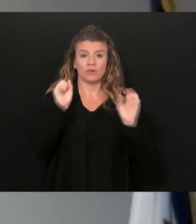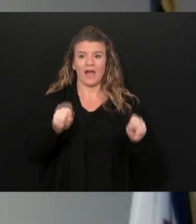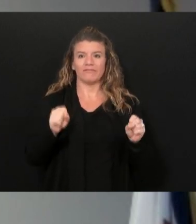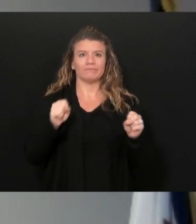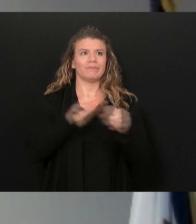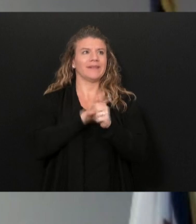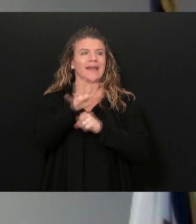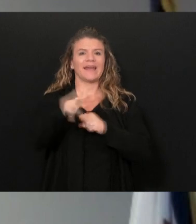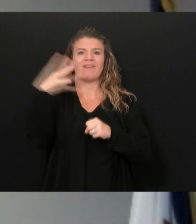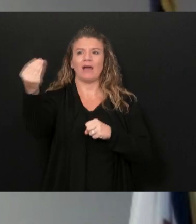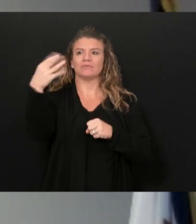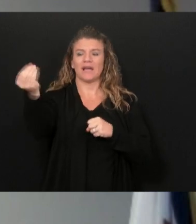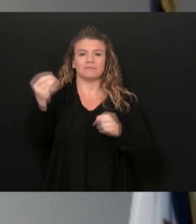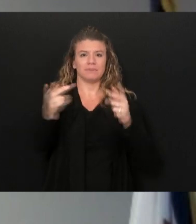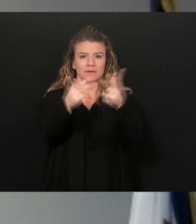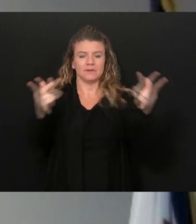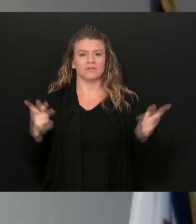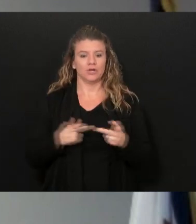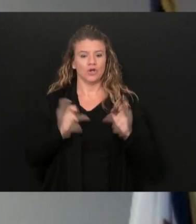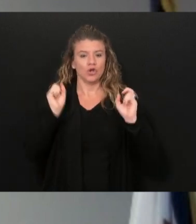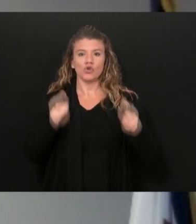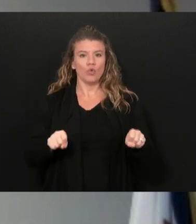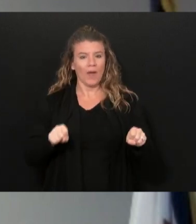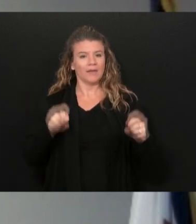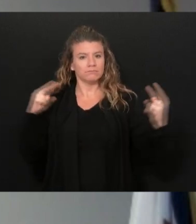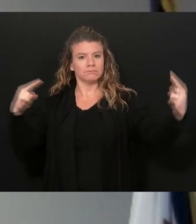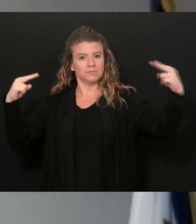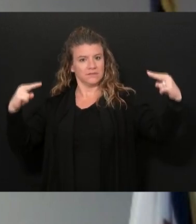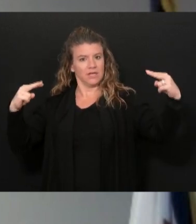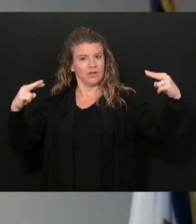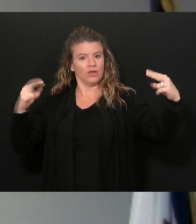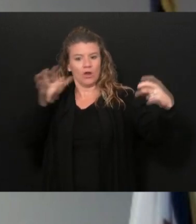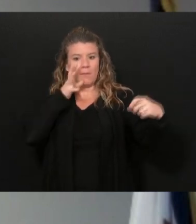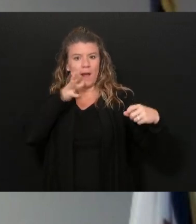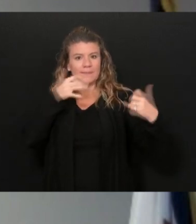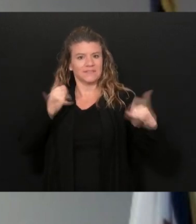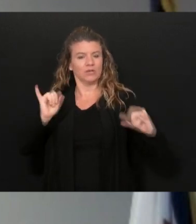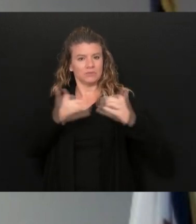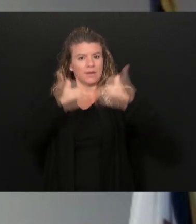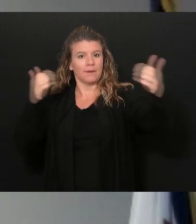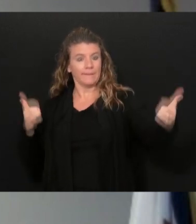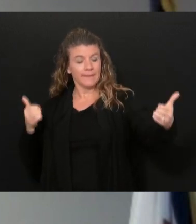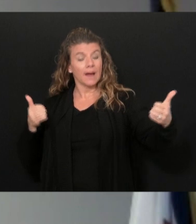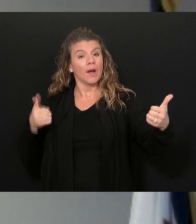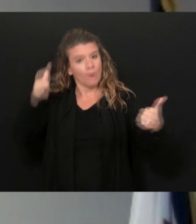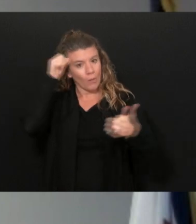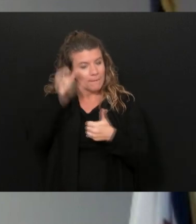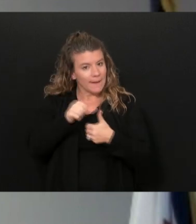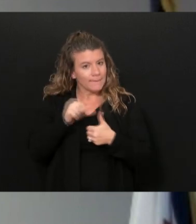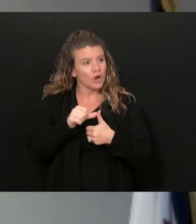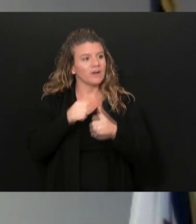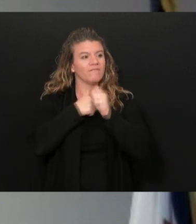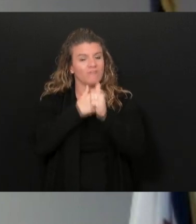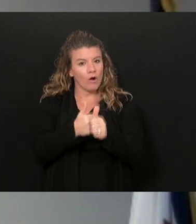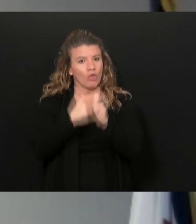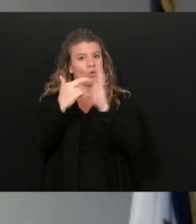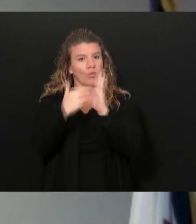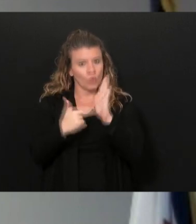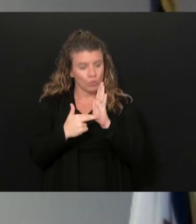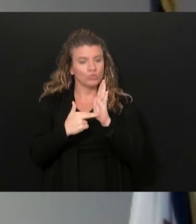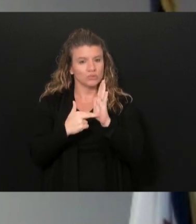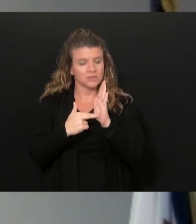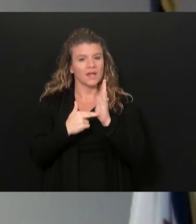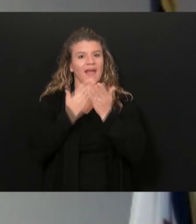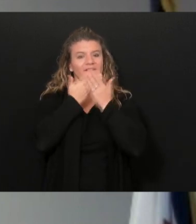of outdoor space, you can see your mother. But again, keeping social distancing in mind and face